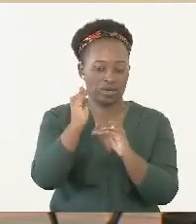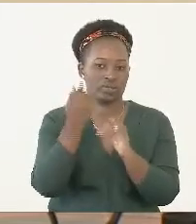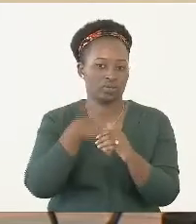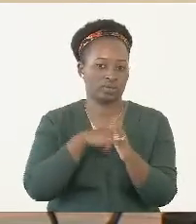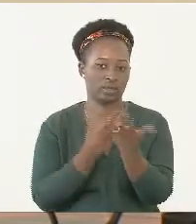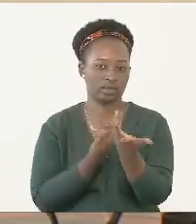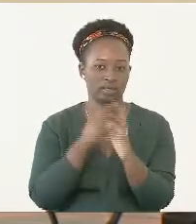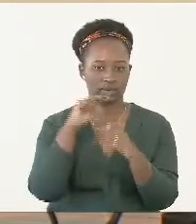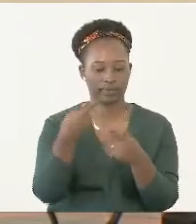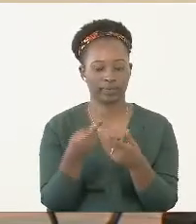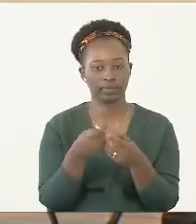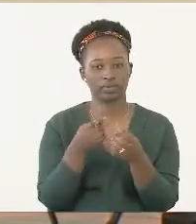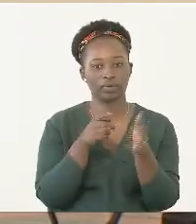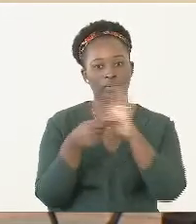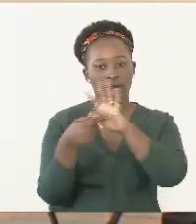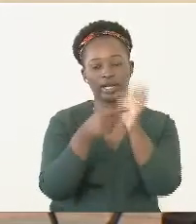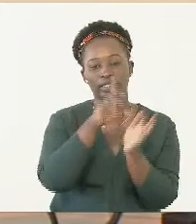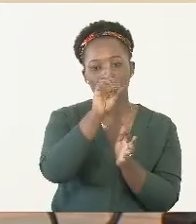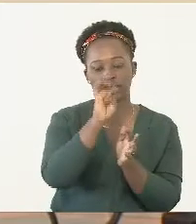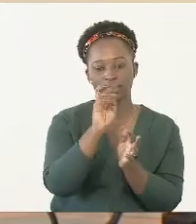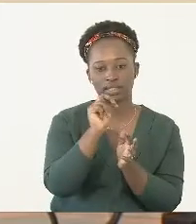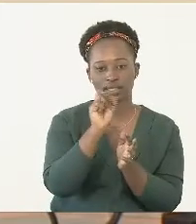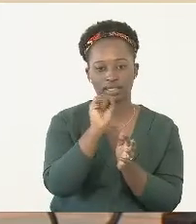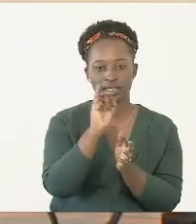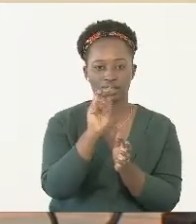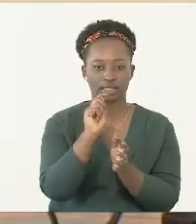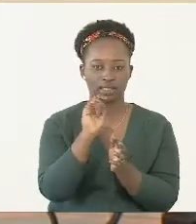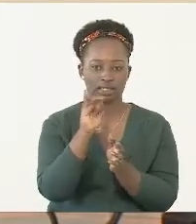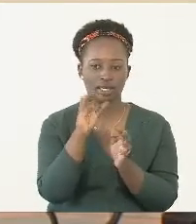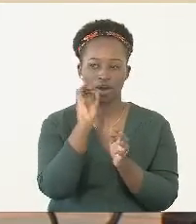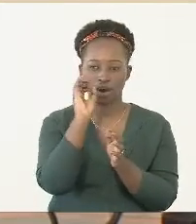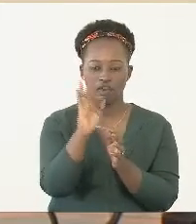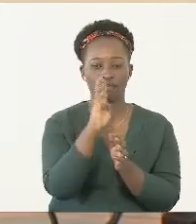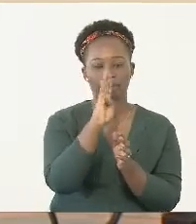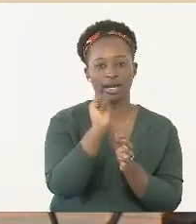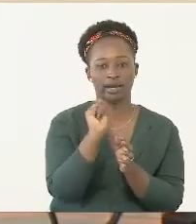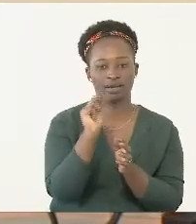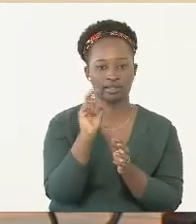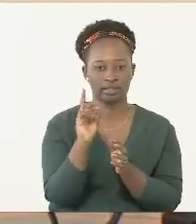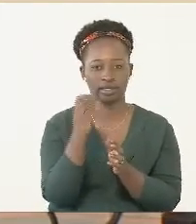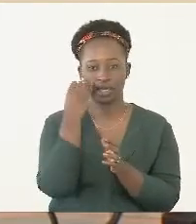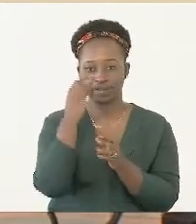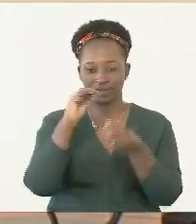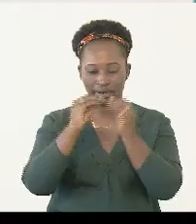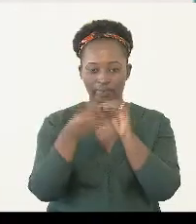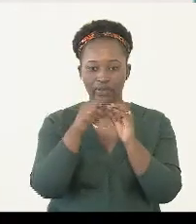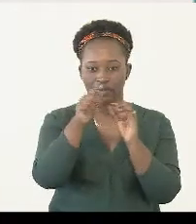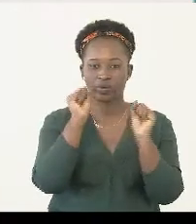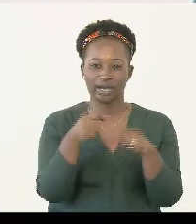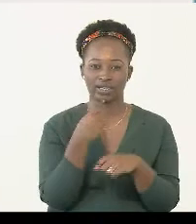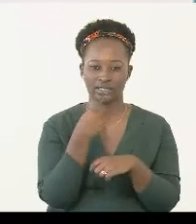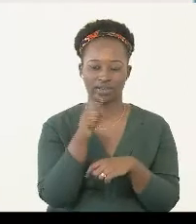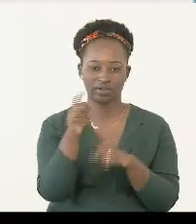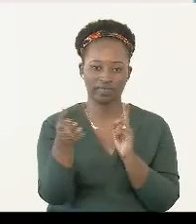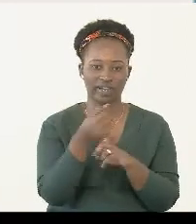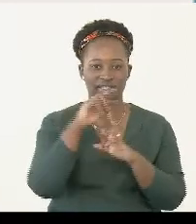answer. Estimate the density of the band. If If it is in figures, you can slide. So you'll